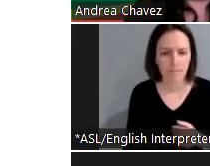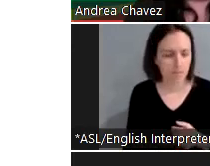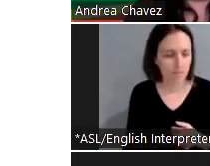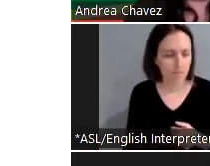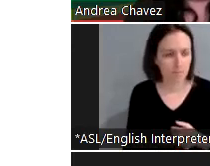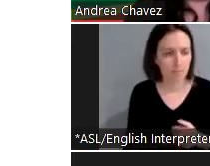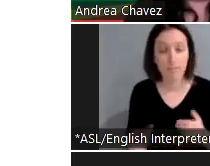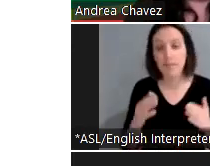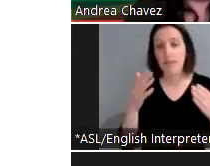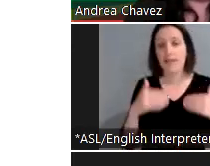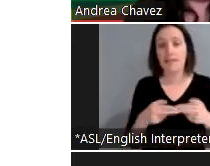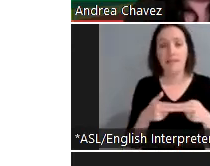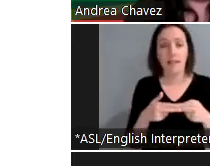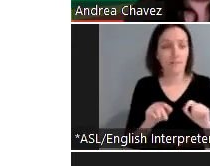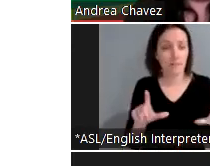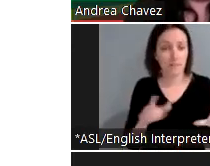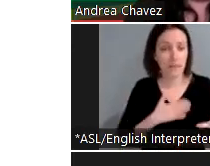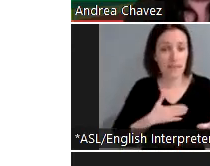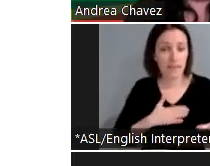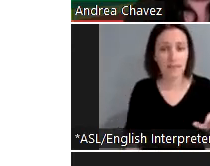Next slide, please.